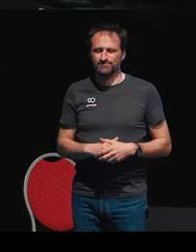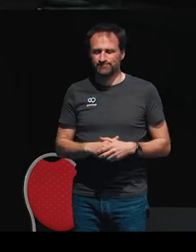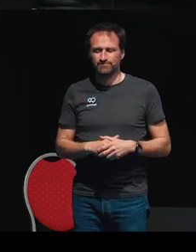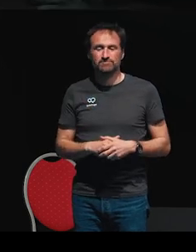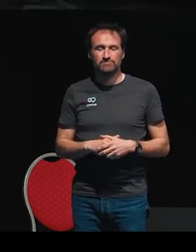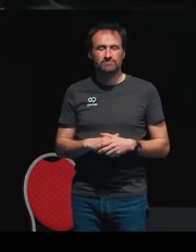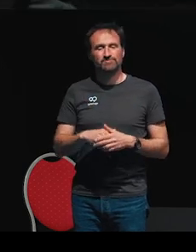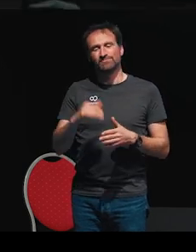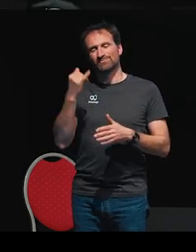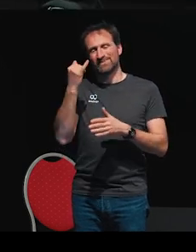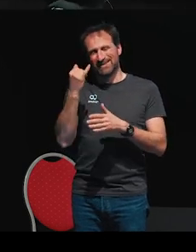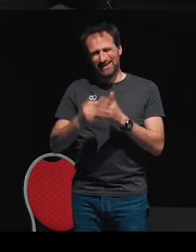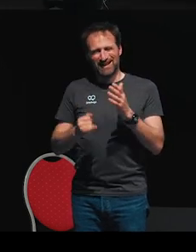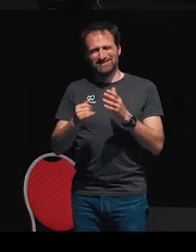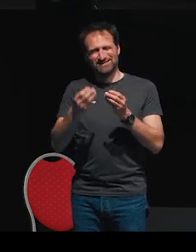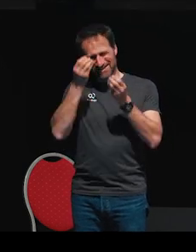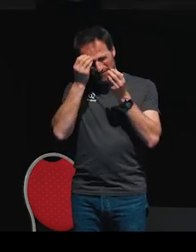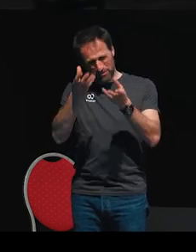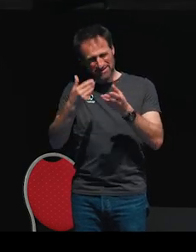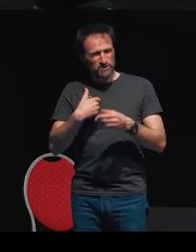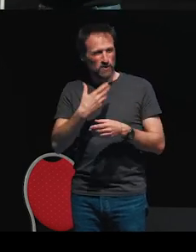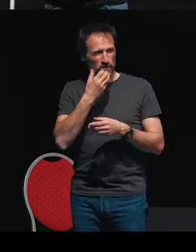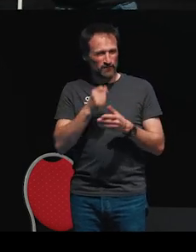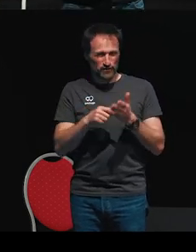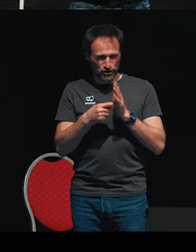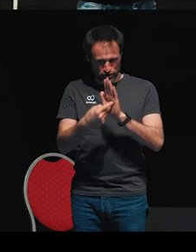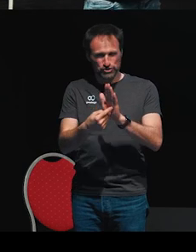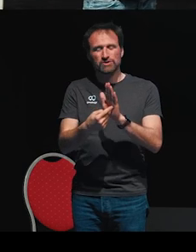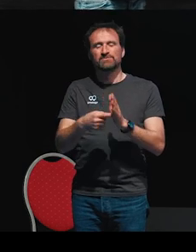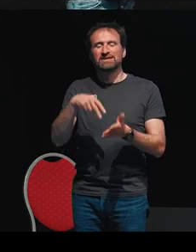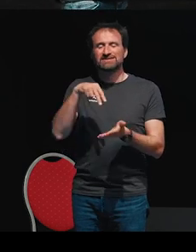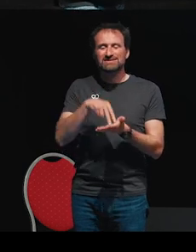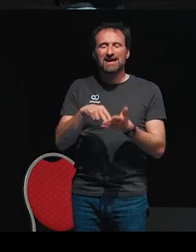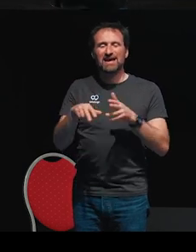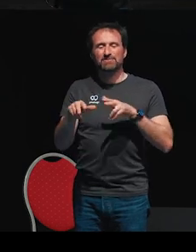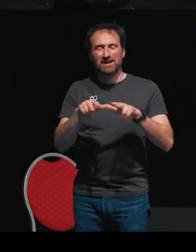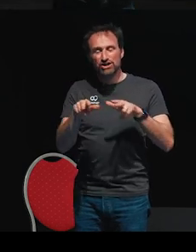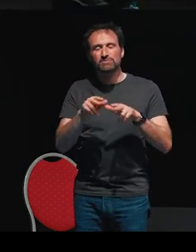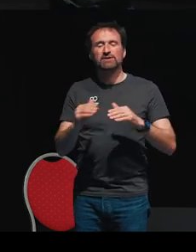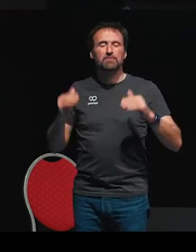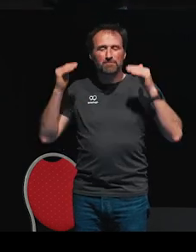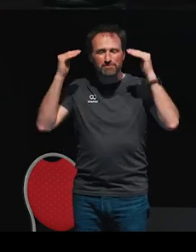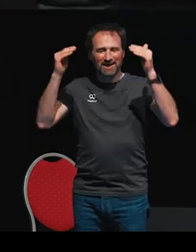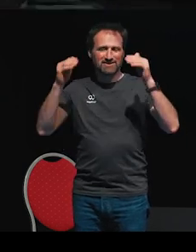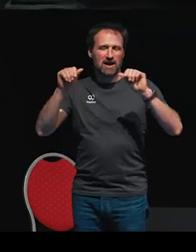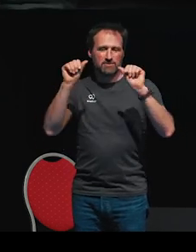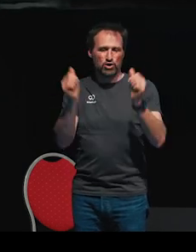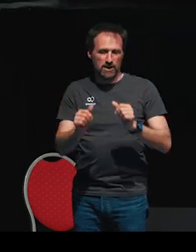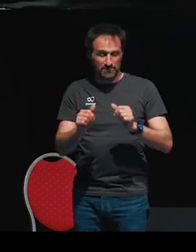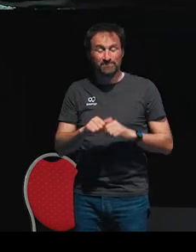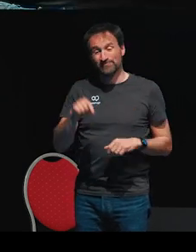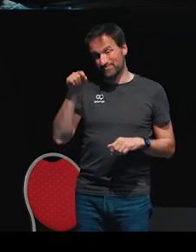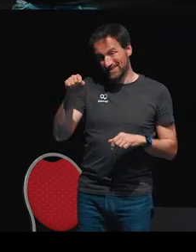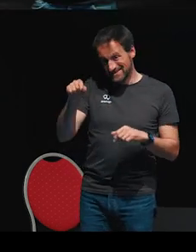As a last piece of information, I want to present you some state management meta model. This model